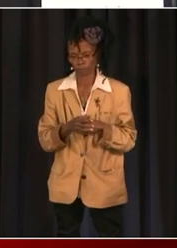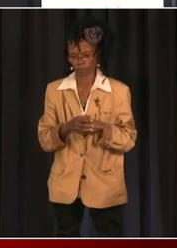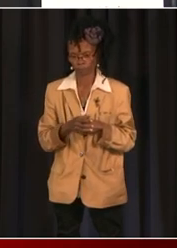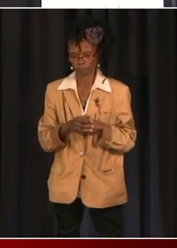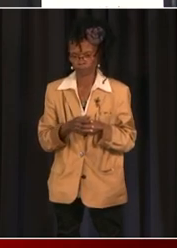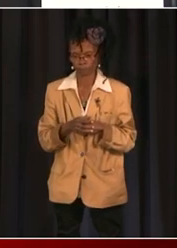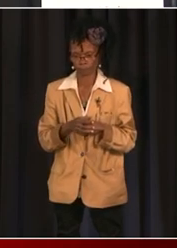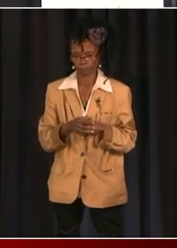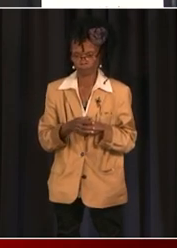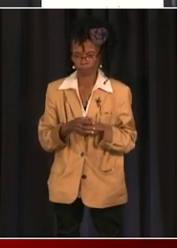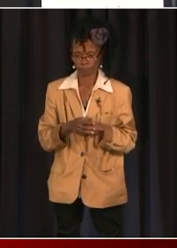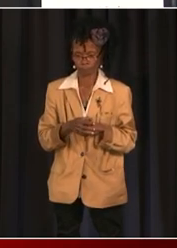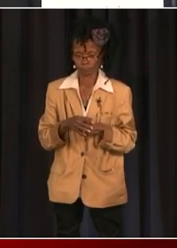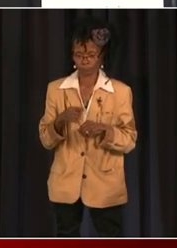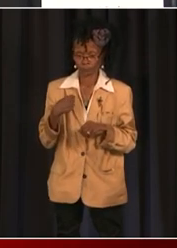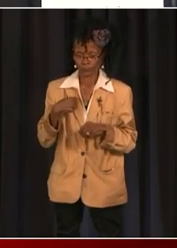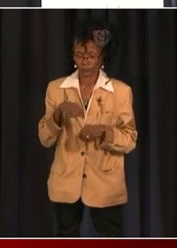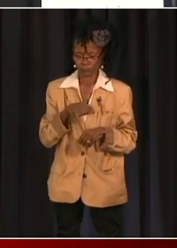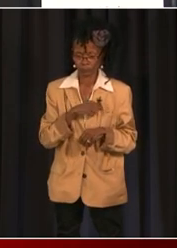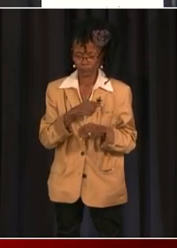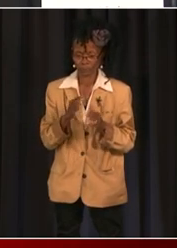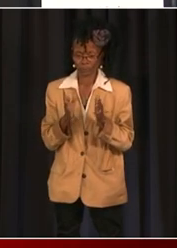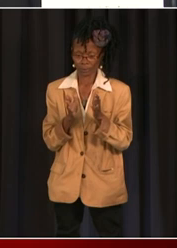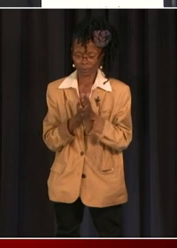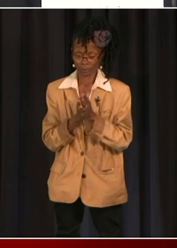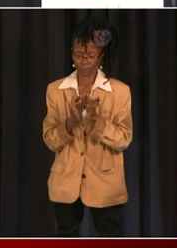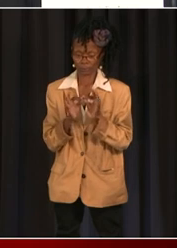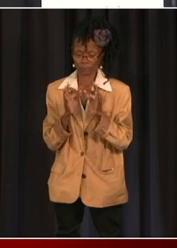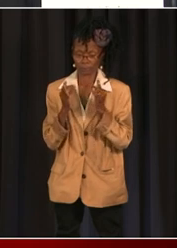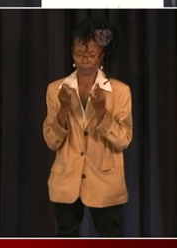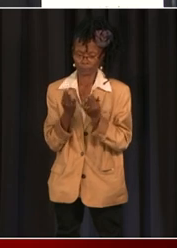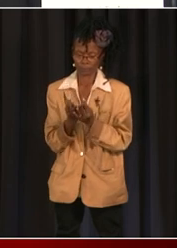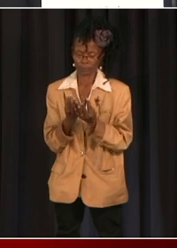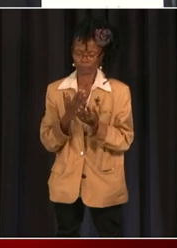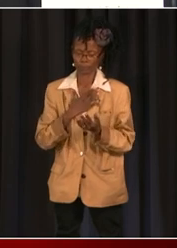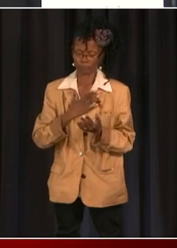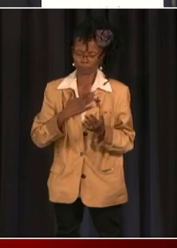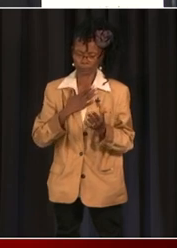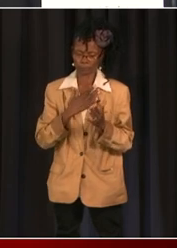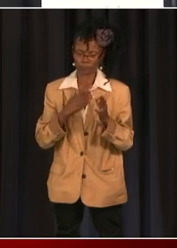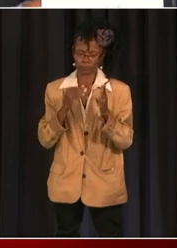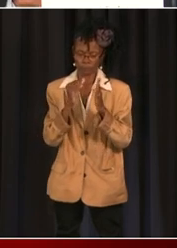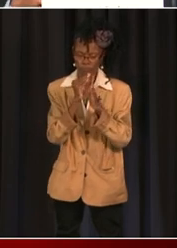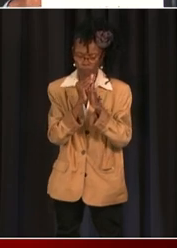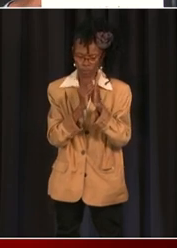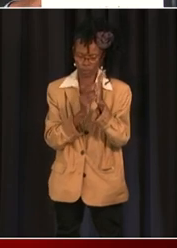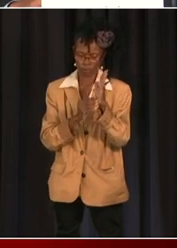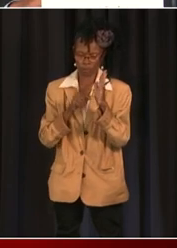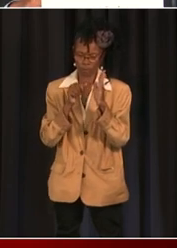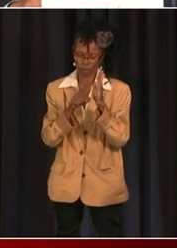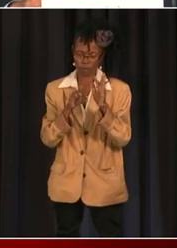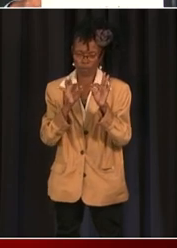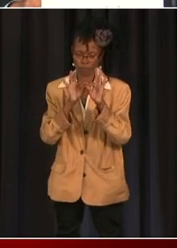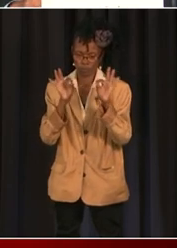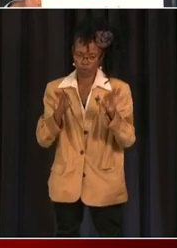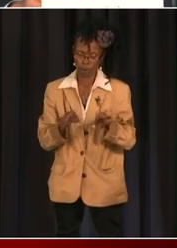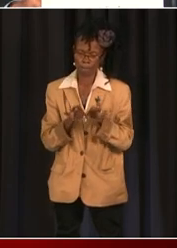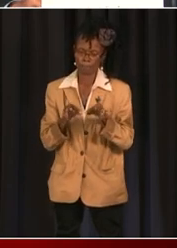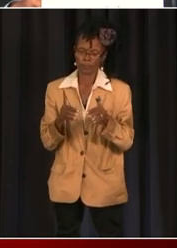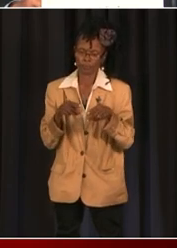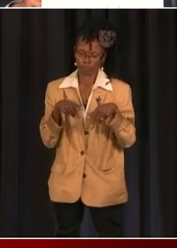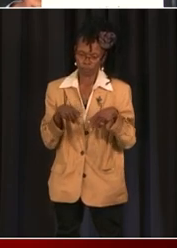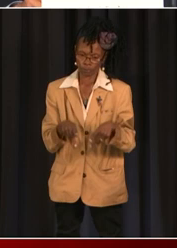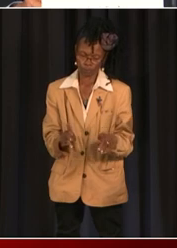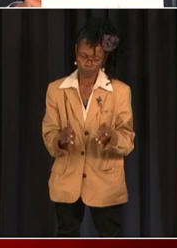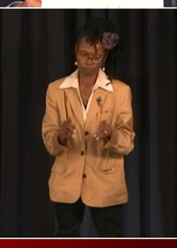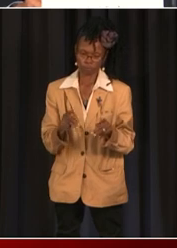Grant. We're asking families to please complete the consent form for testing to ensure that we are testing as many students